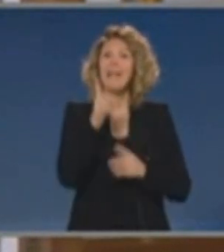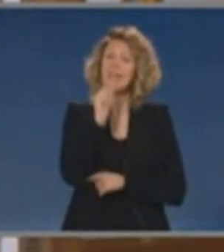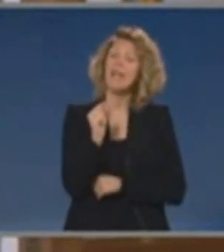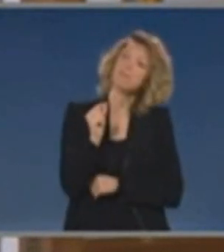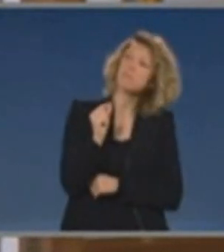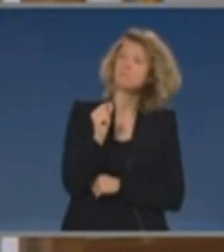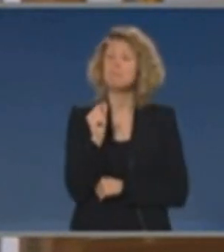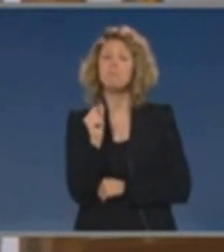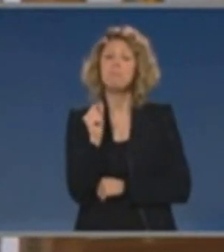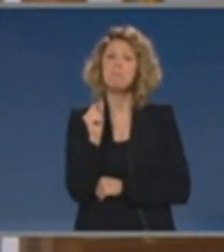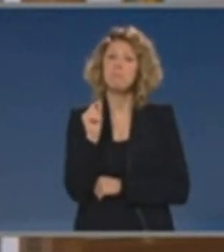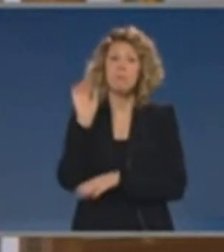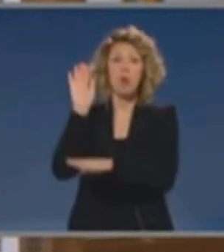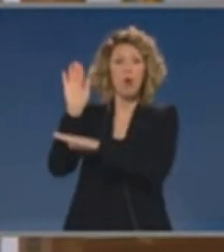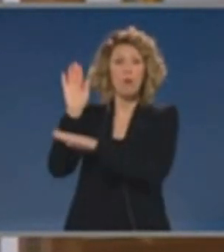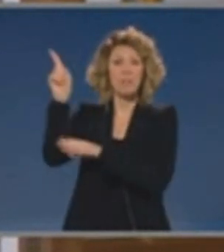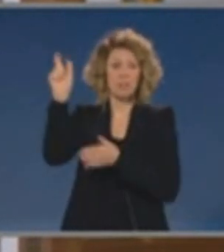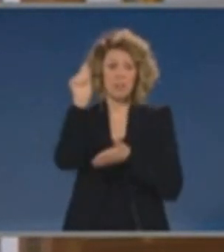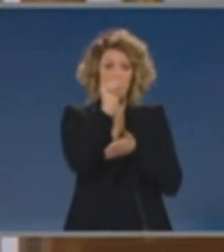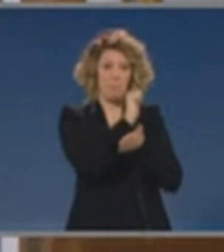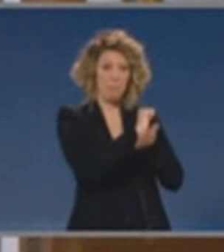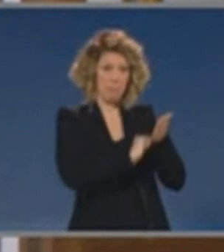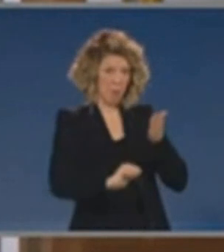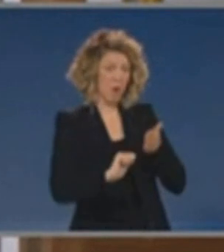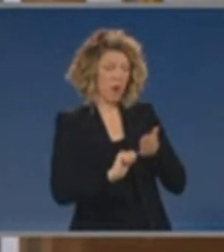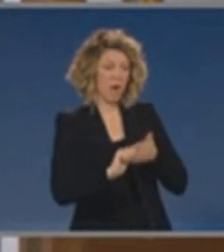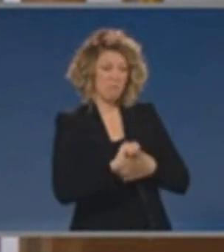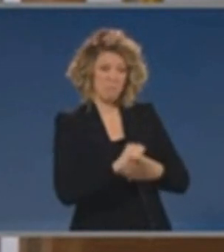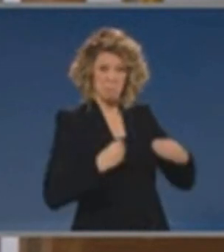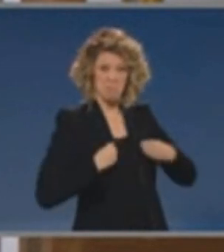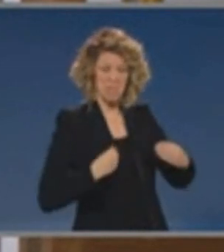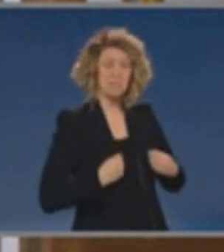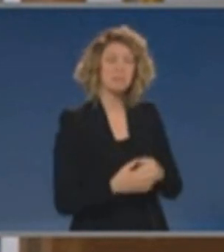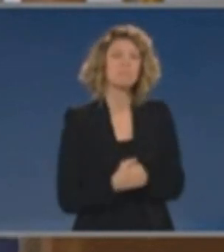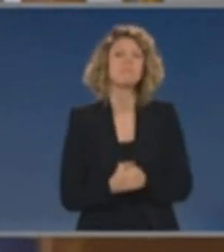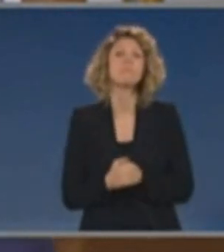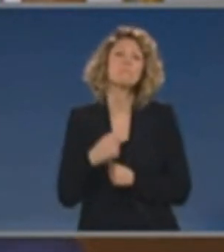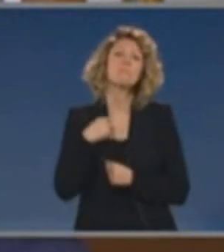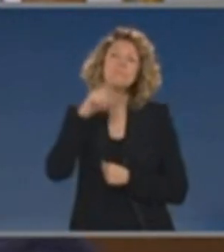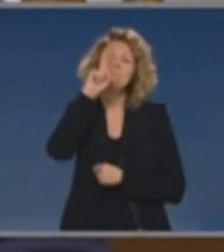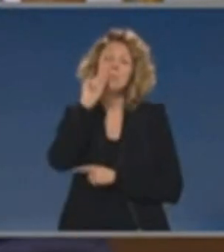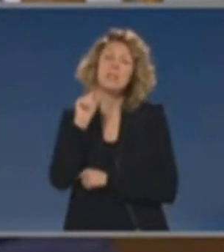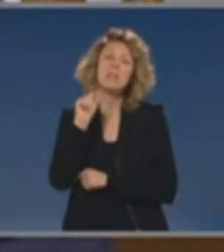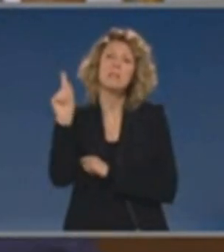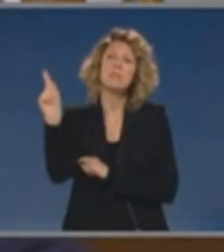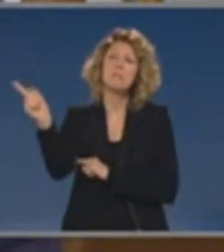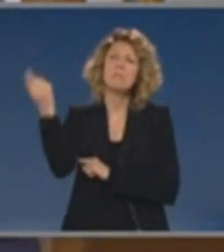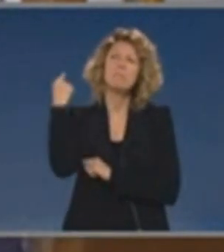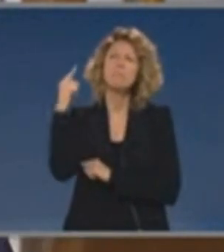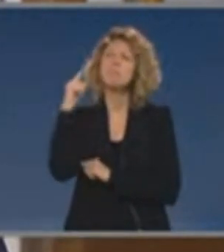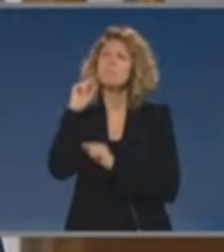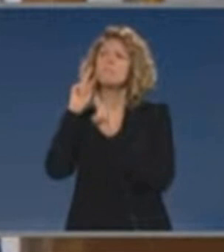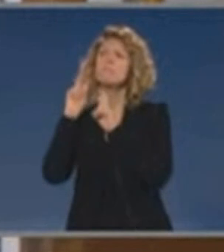an investment if it creates a national security risk and if that business is not covered by